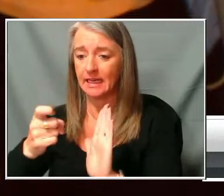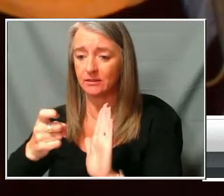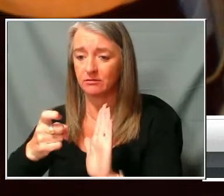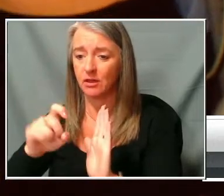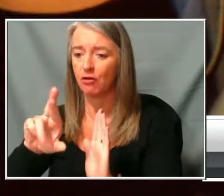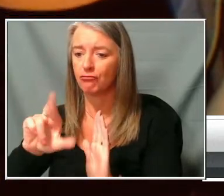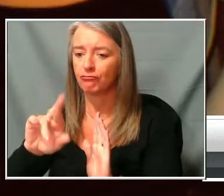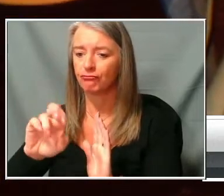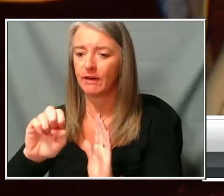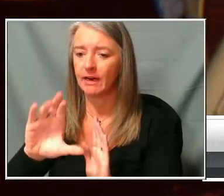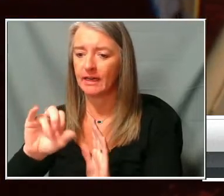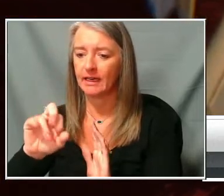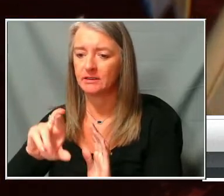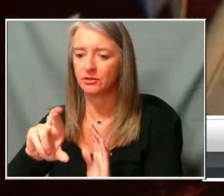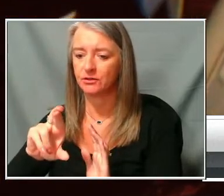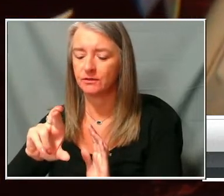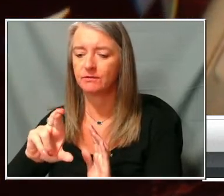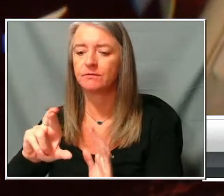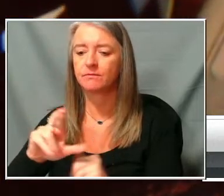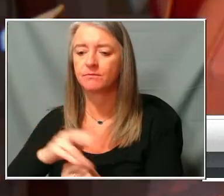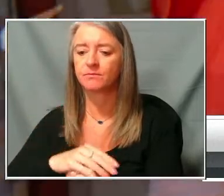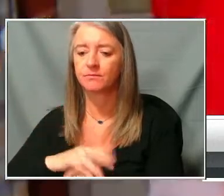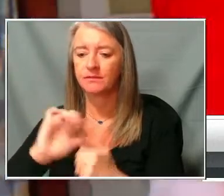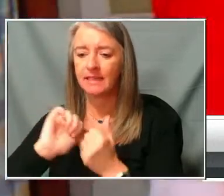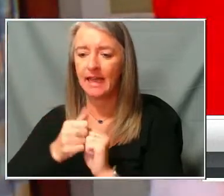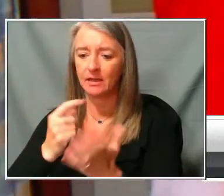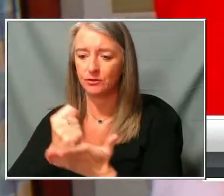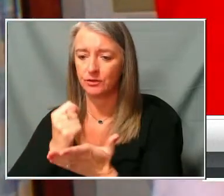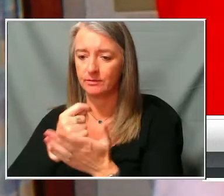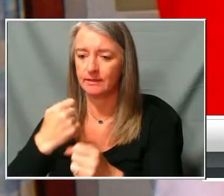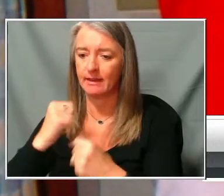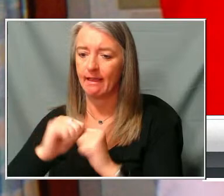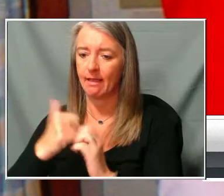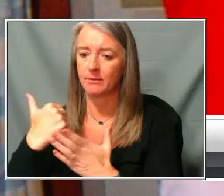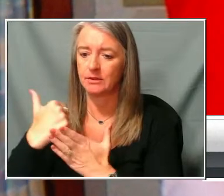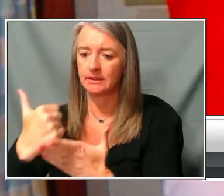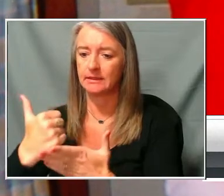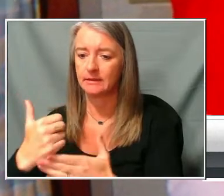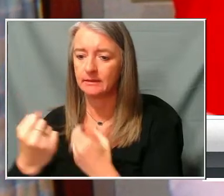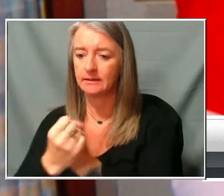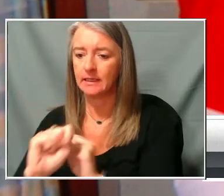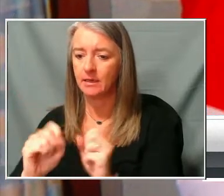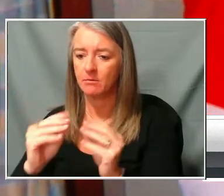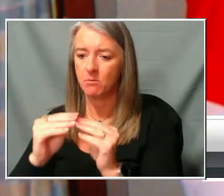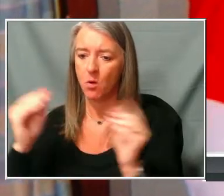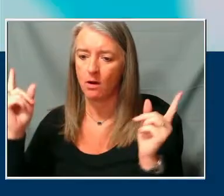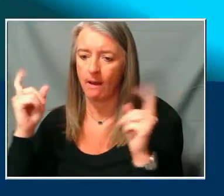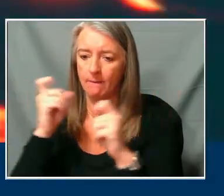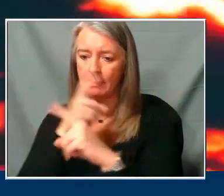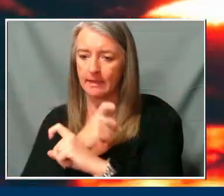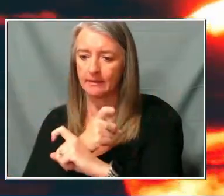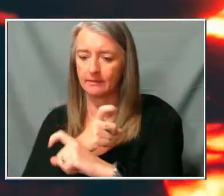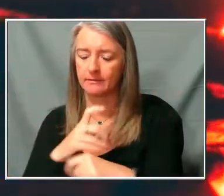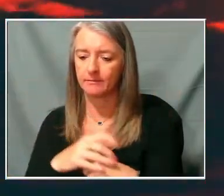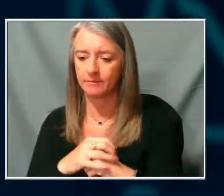Coming up on today's Morning Medical Update, how the treatment meant to save his life only made things more complicated.